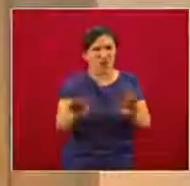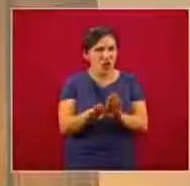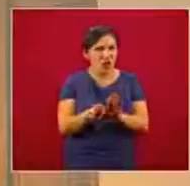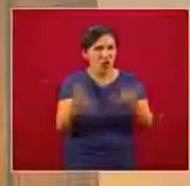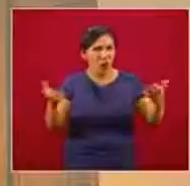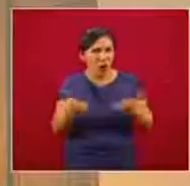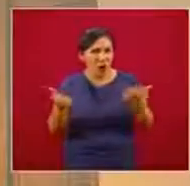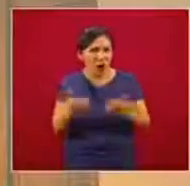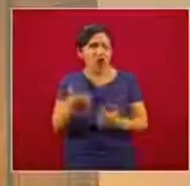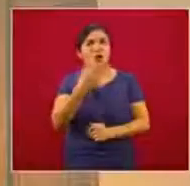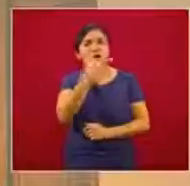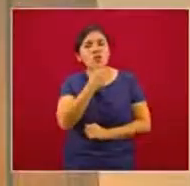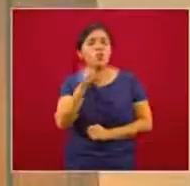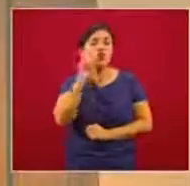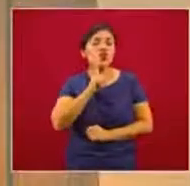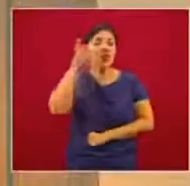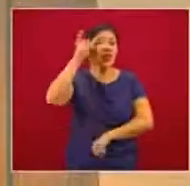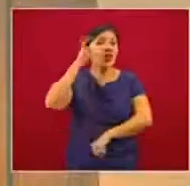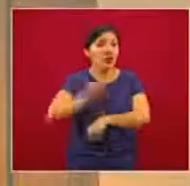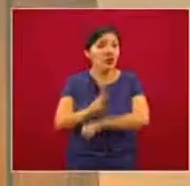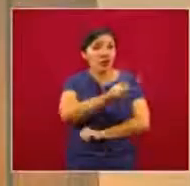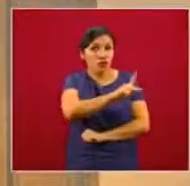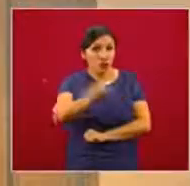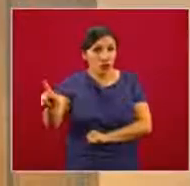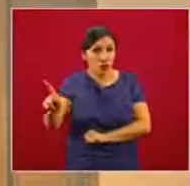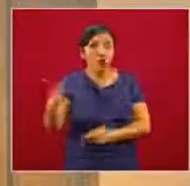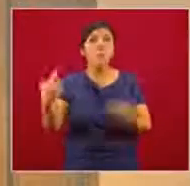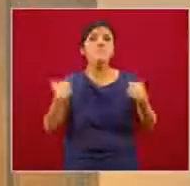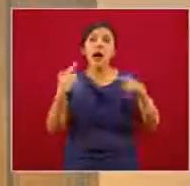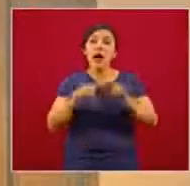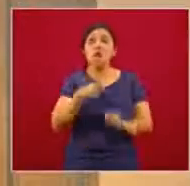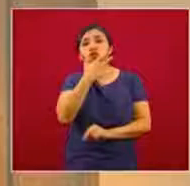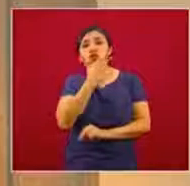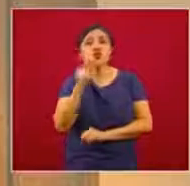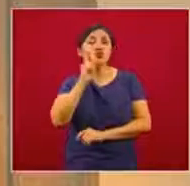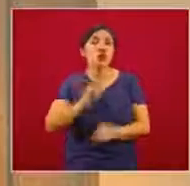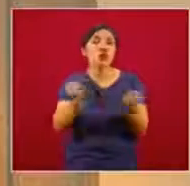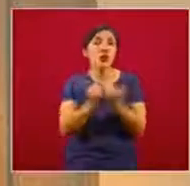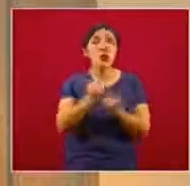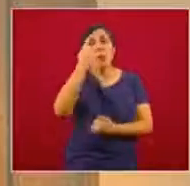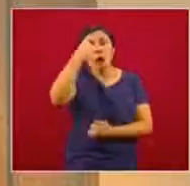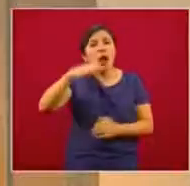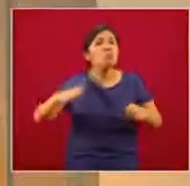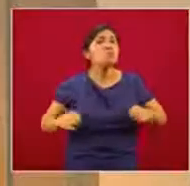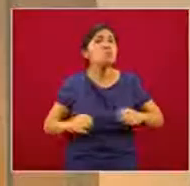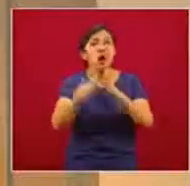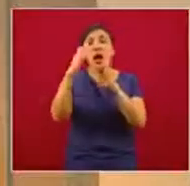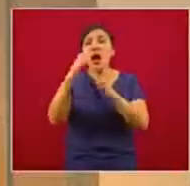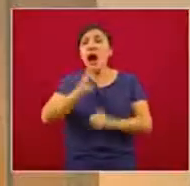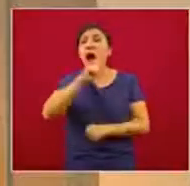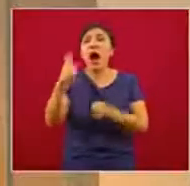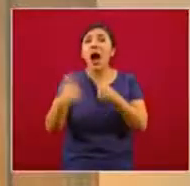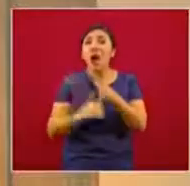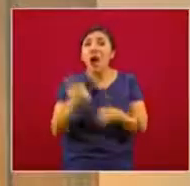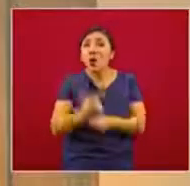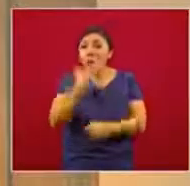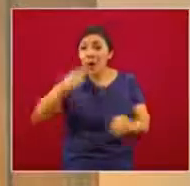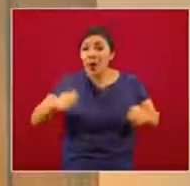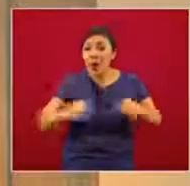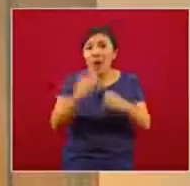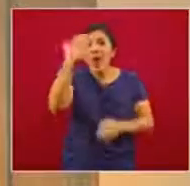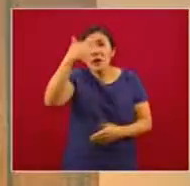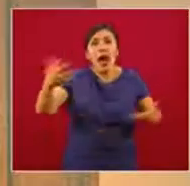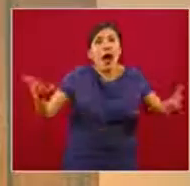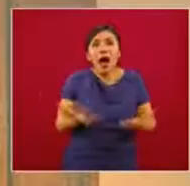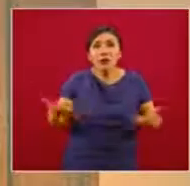have enough training for the principals and teachers so they will know